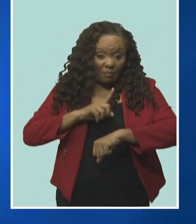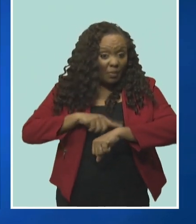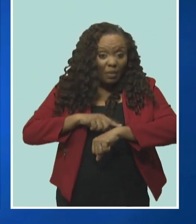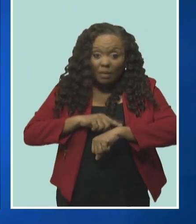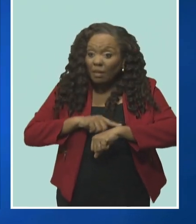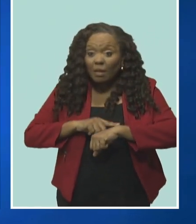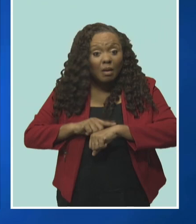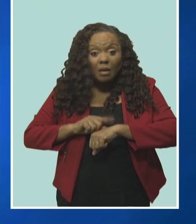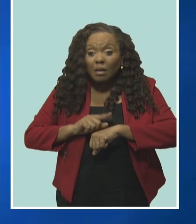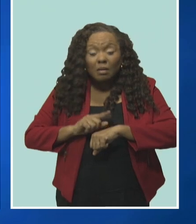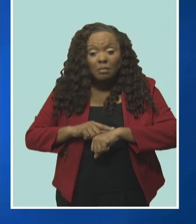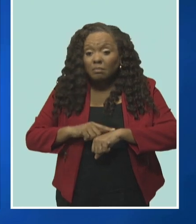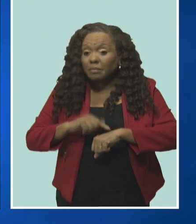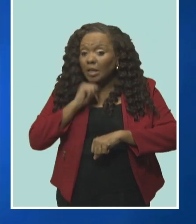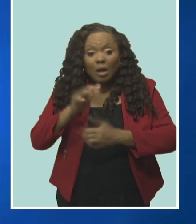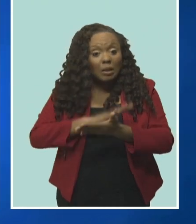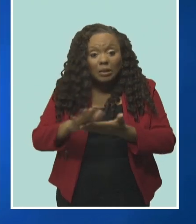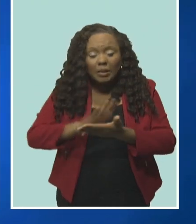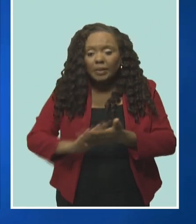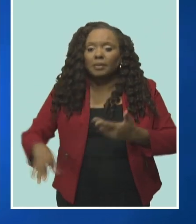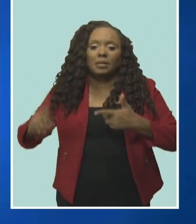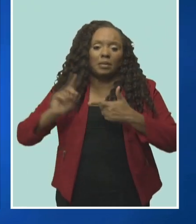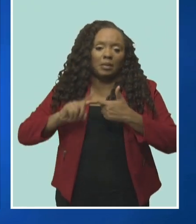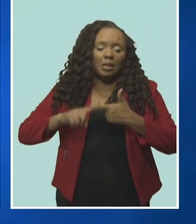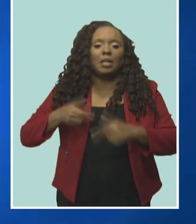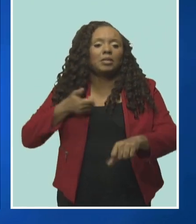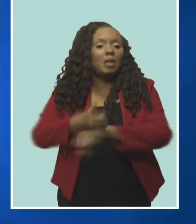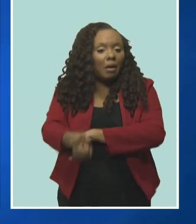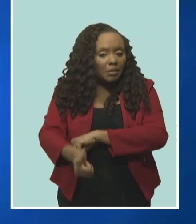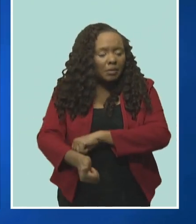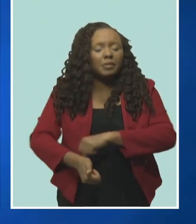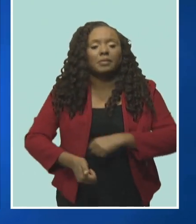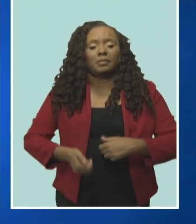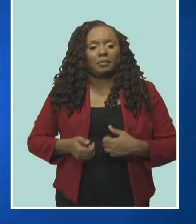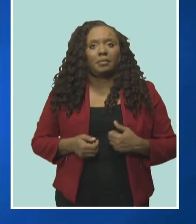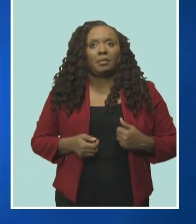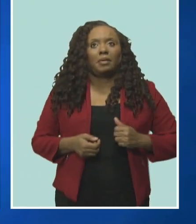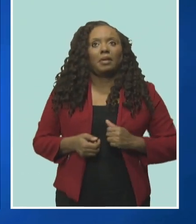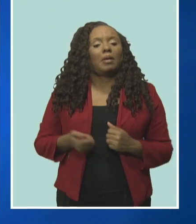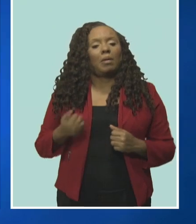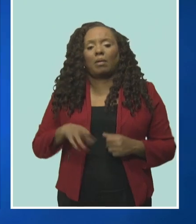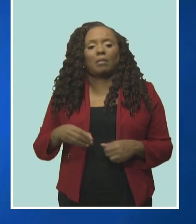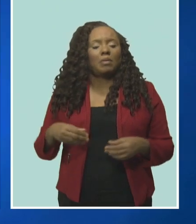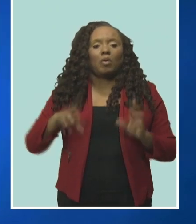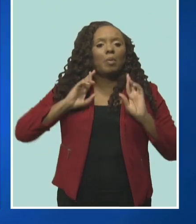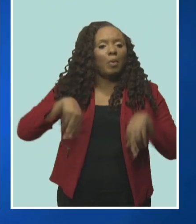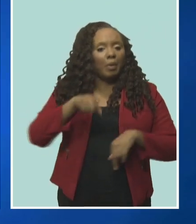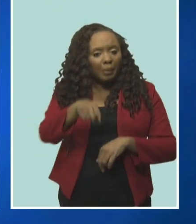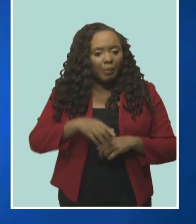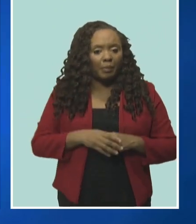we lay the information before the law courts. So you're charged, or as what people would say, get report.